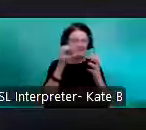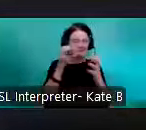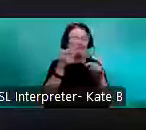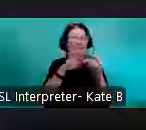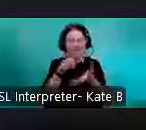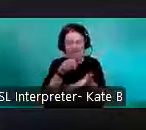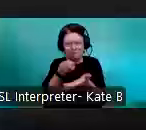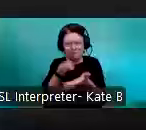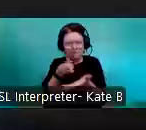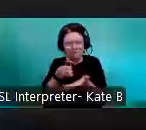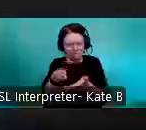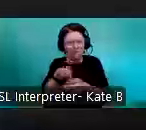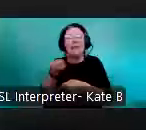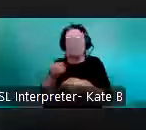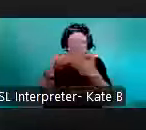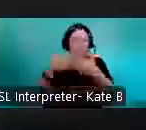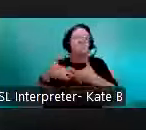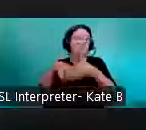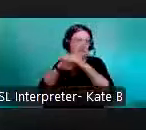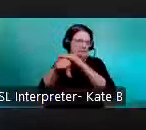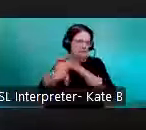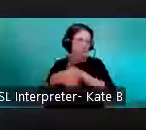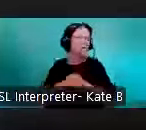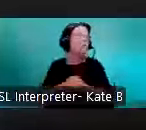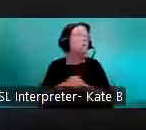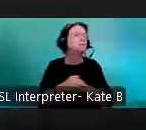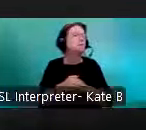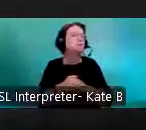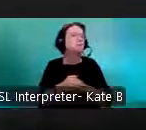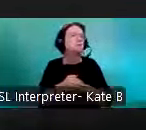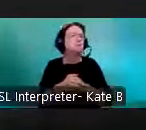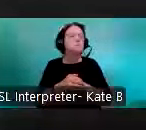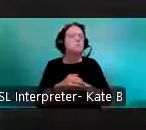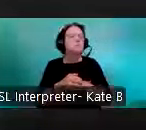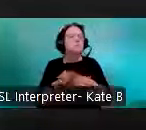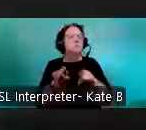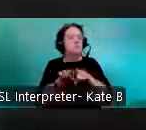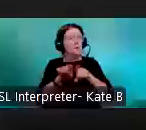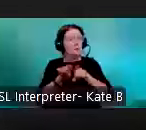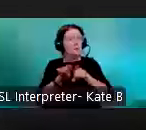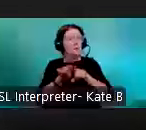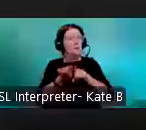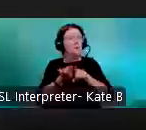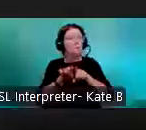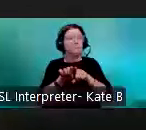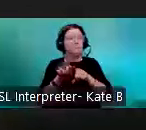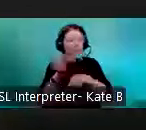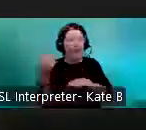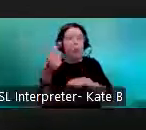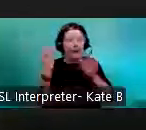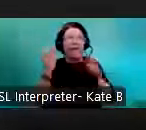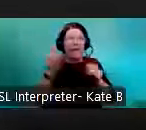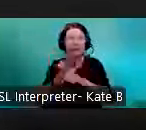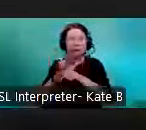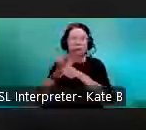bubbles can use this accessible voting machine. But what we really want to promote is that anyone can use